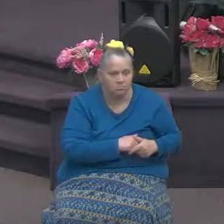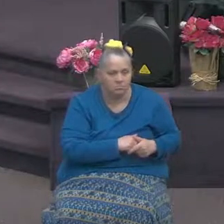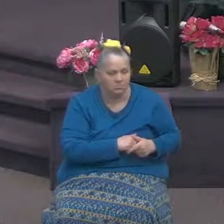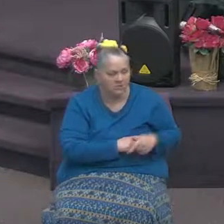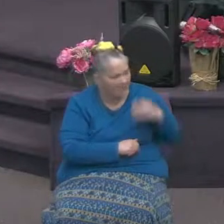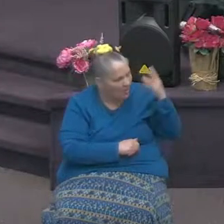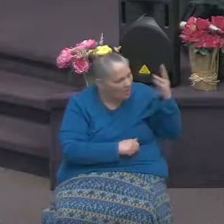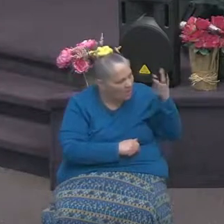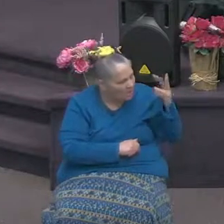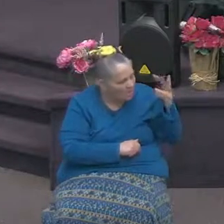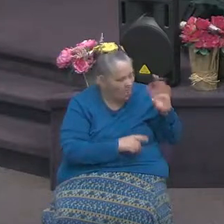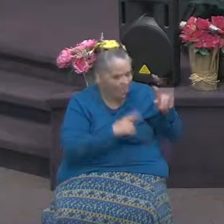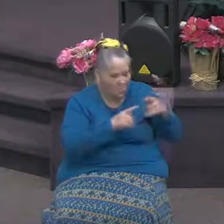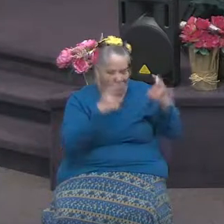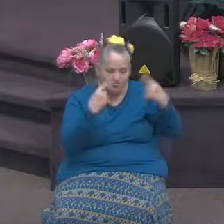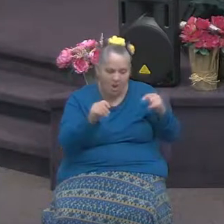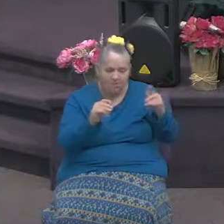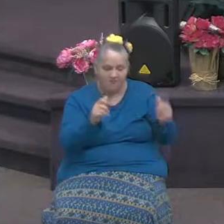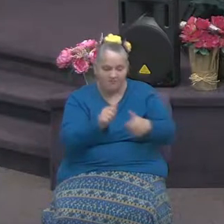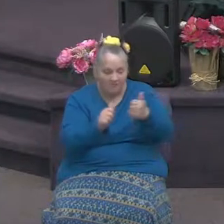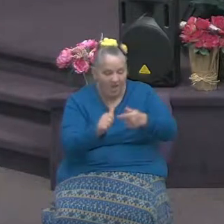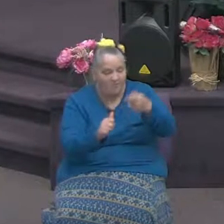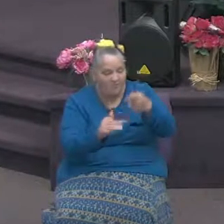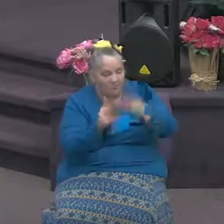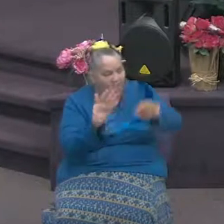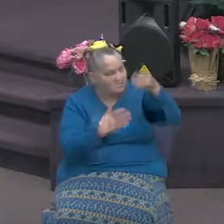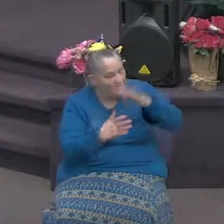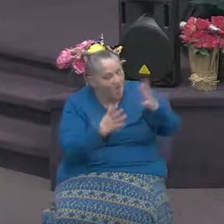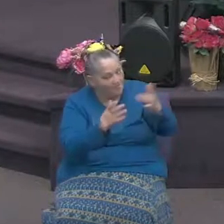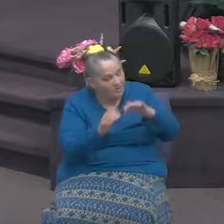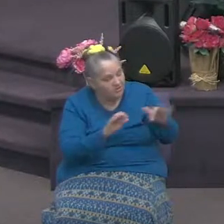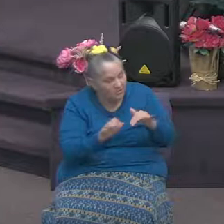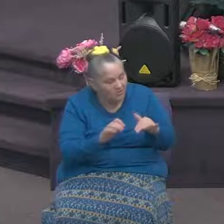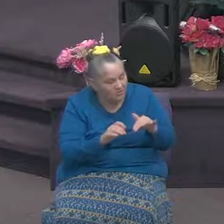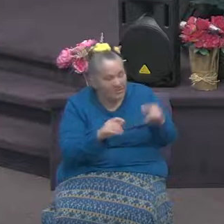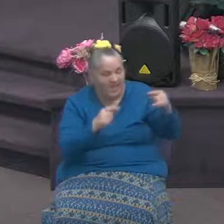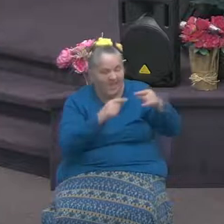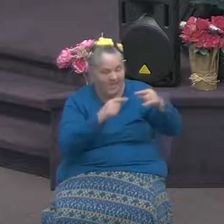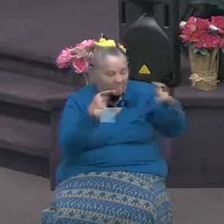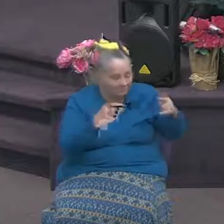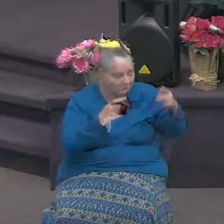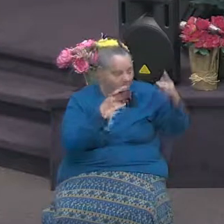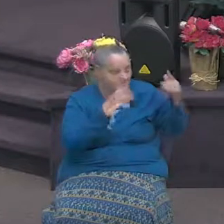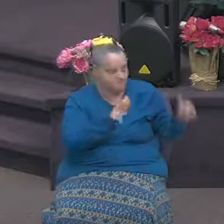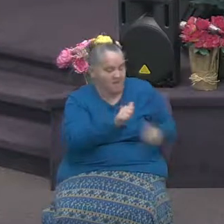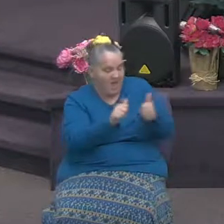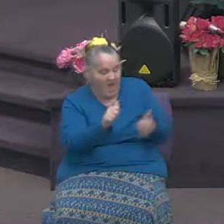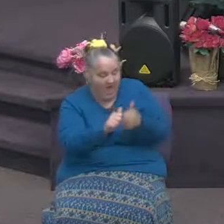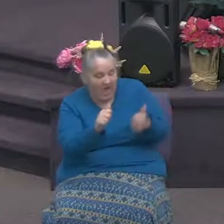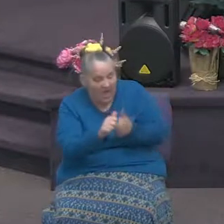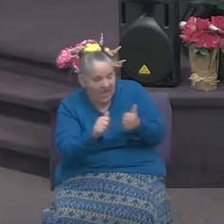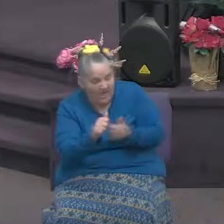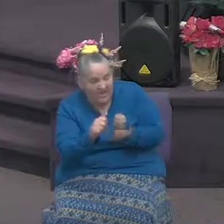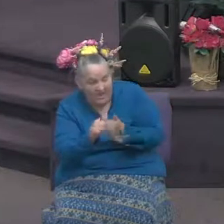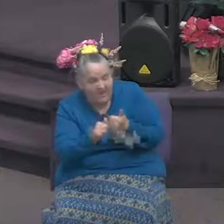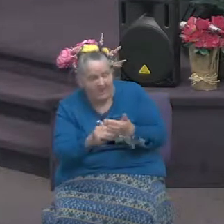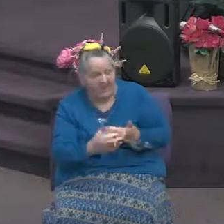You ever wondered when you're trying to follow what God wants you to do, the enemy is right behind you?